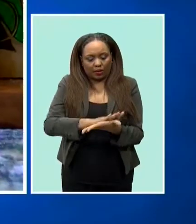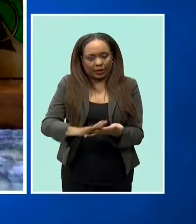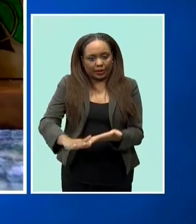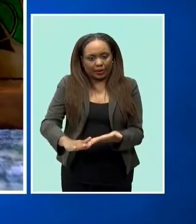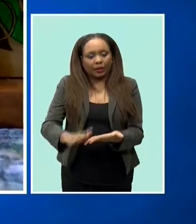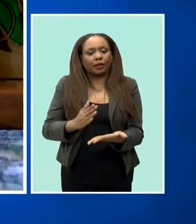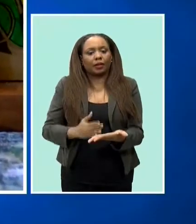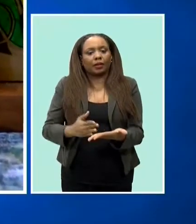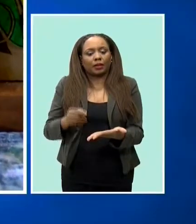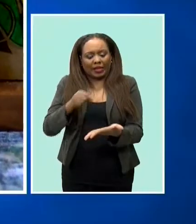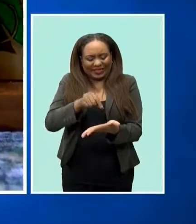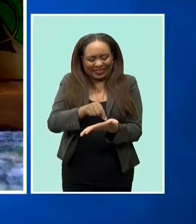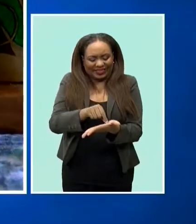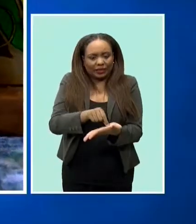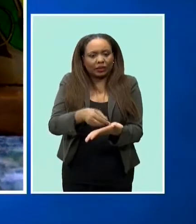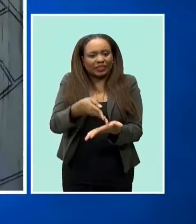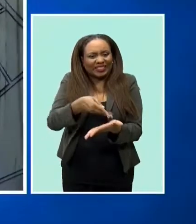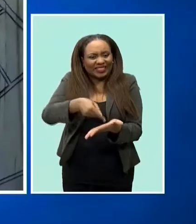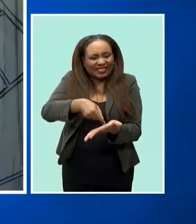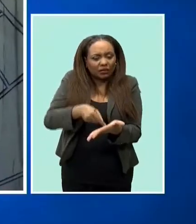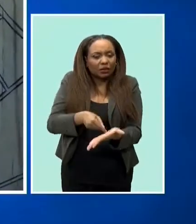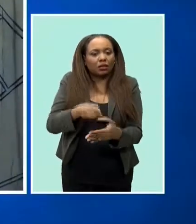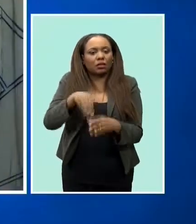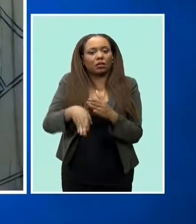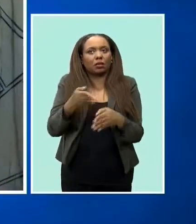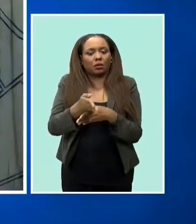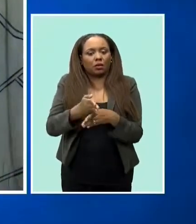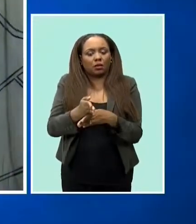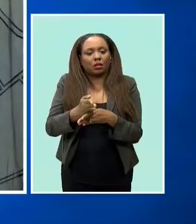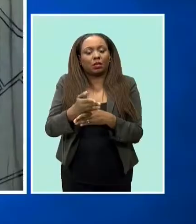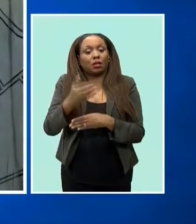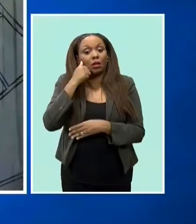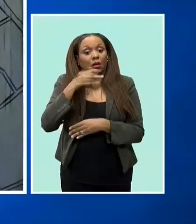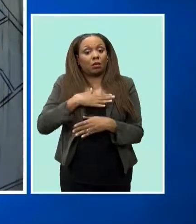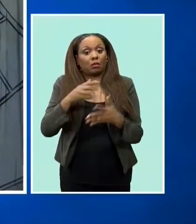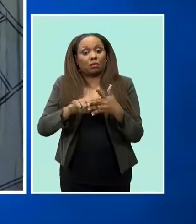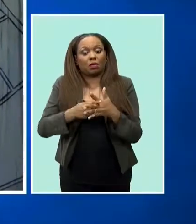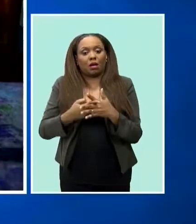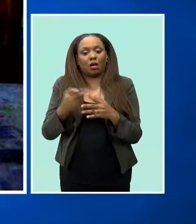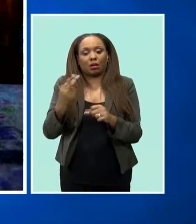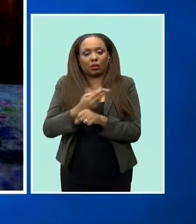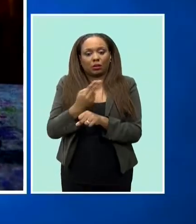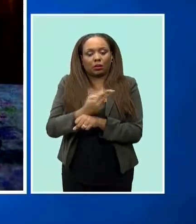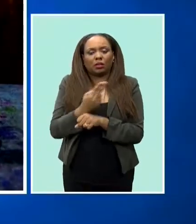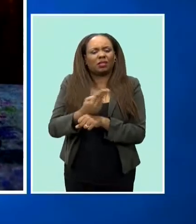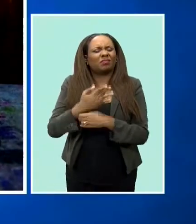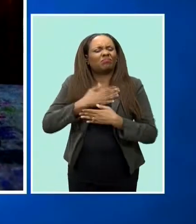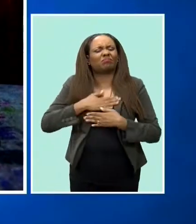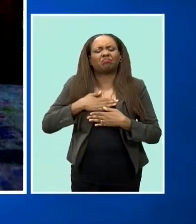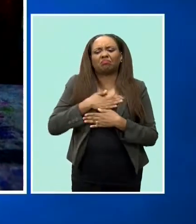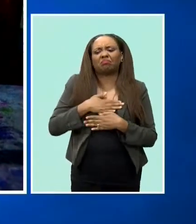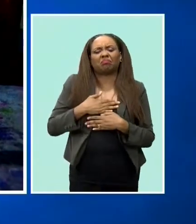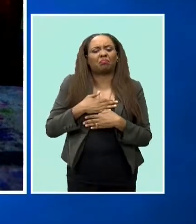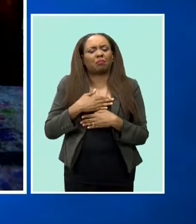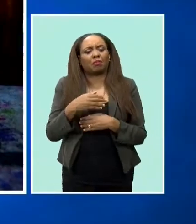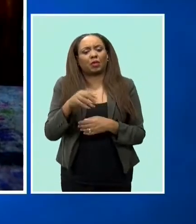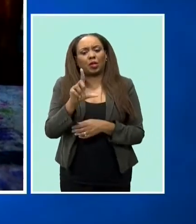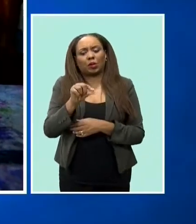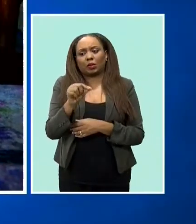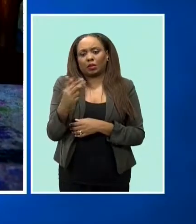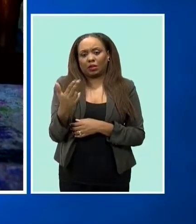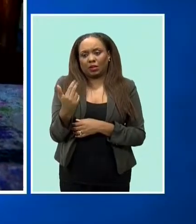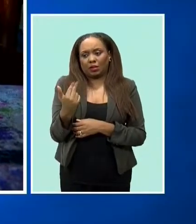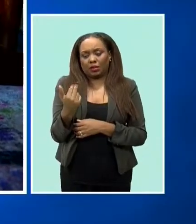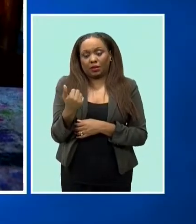into the wood. That wood stays like that forever. She started utilizing her customization skills as a hobby in 2013,